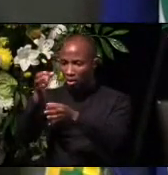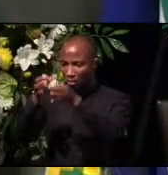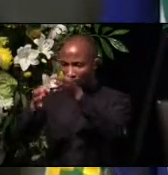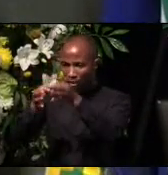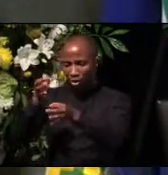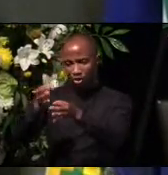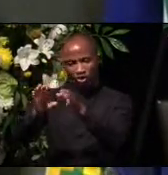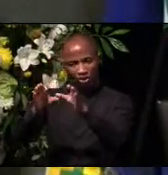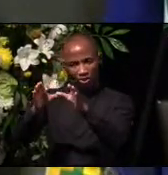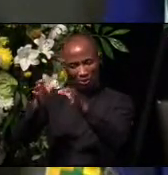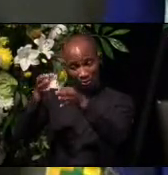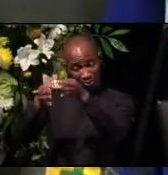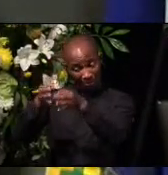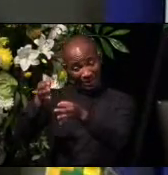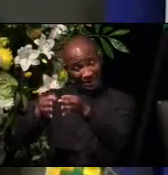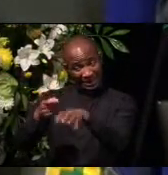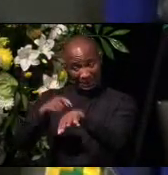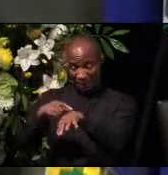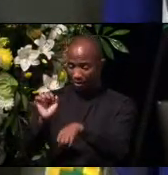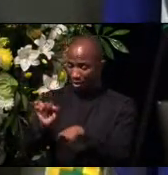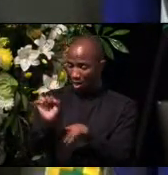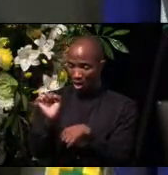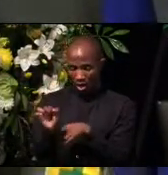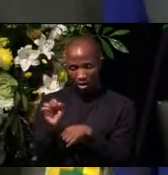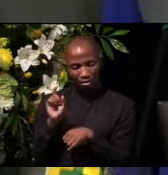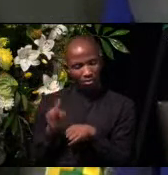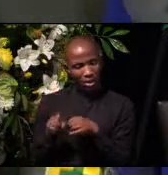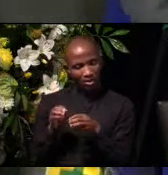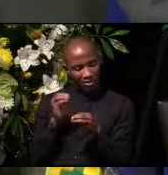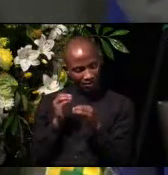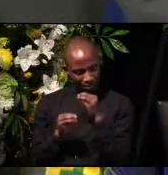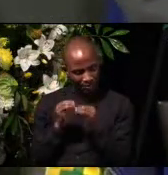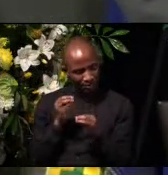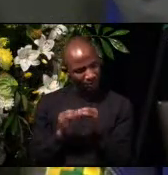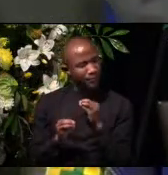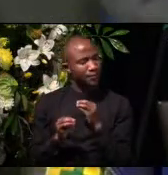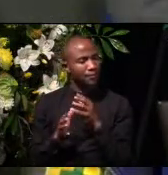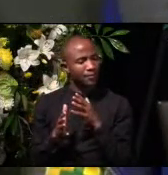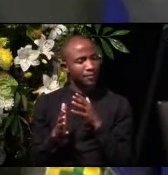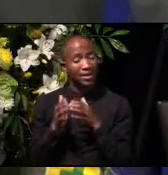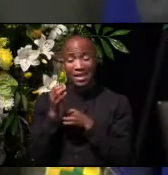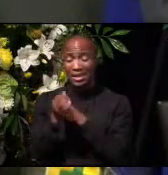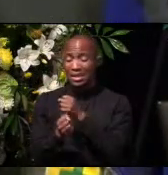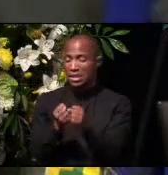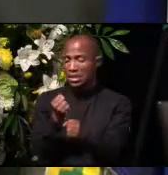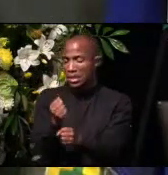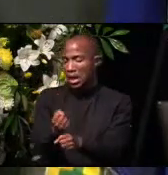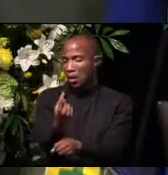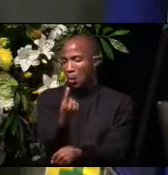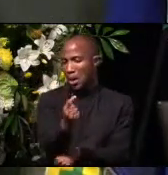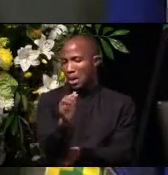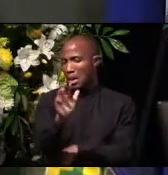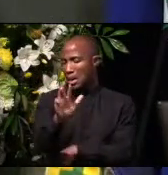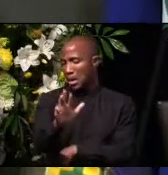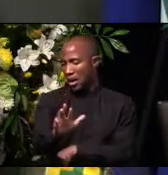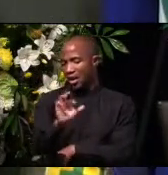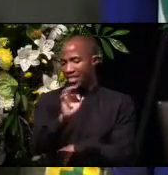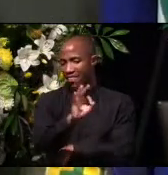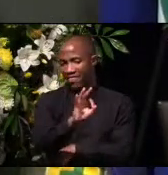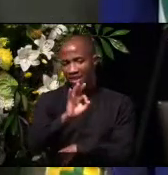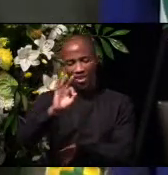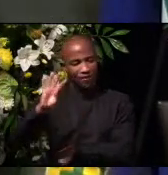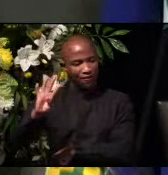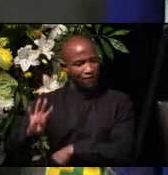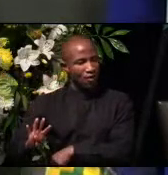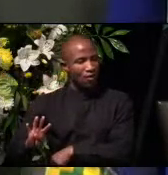Islam and I want to refer to just one aspect and that is that in 1934 he wrote